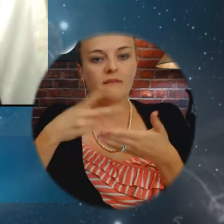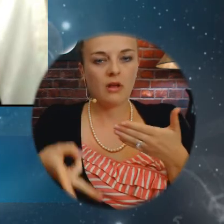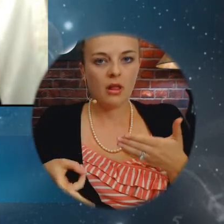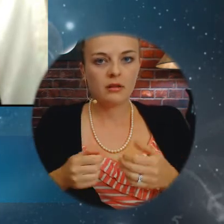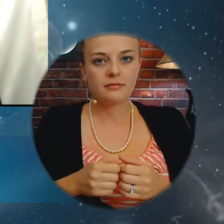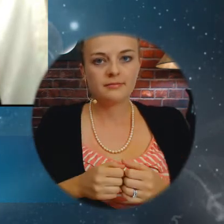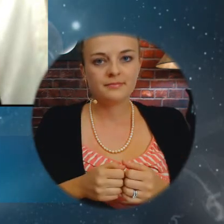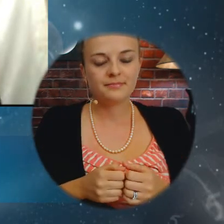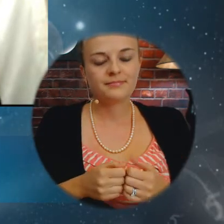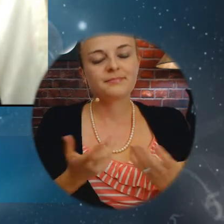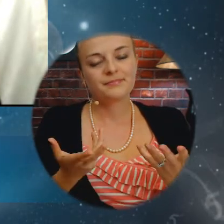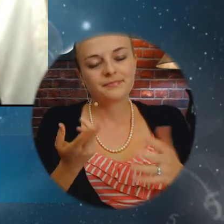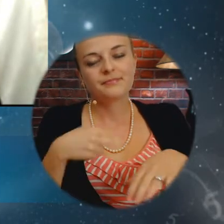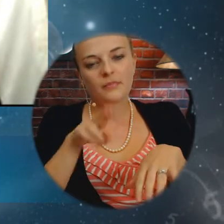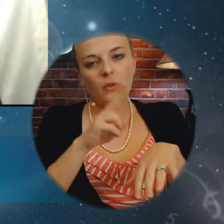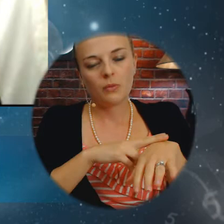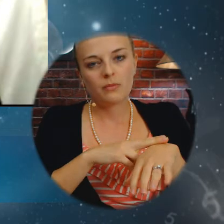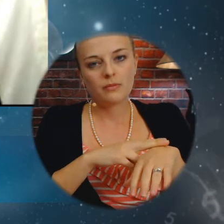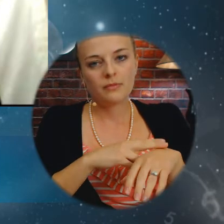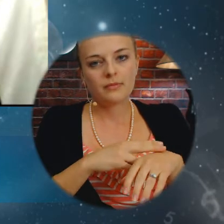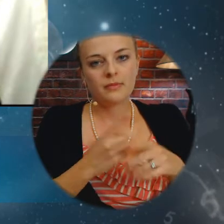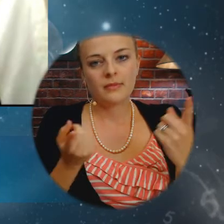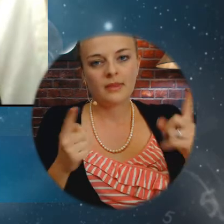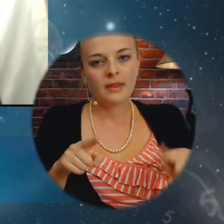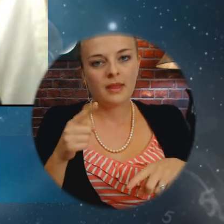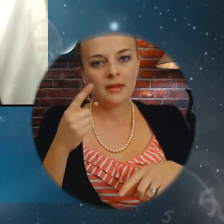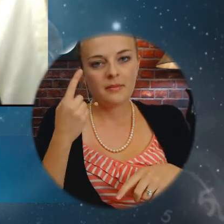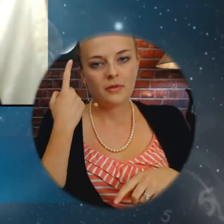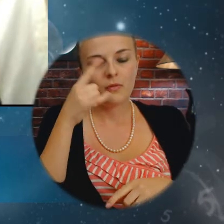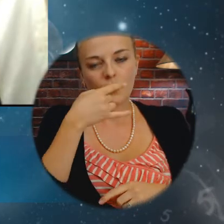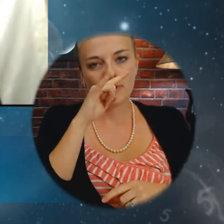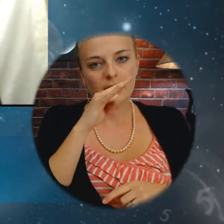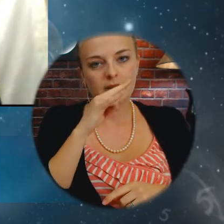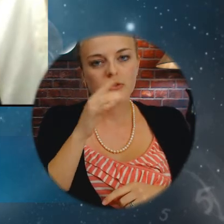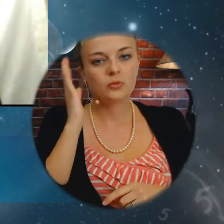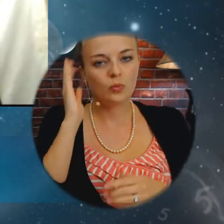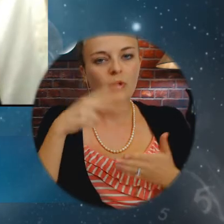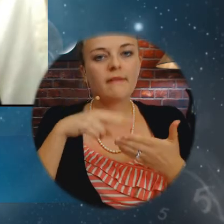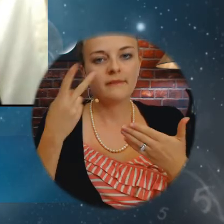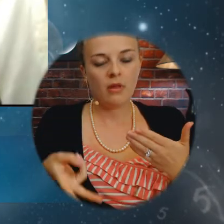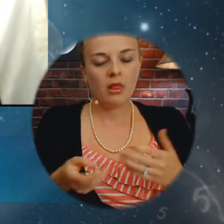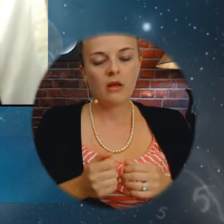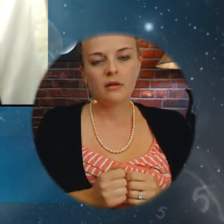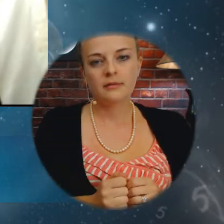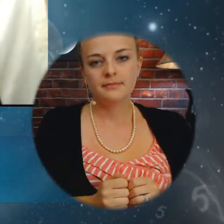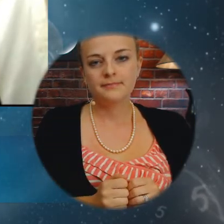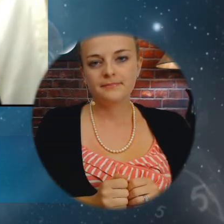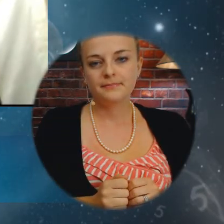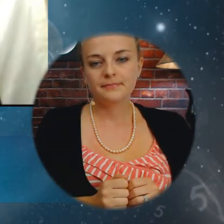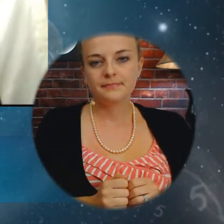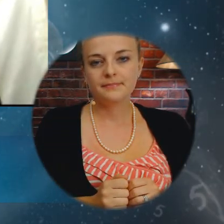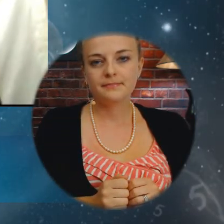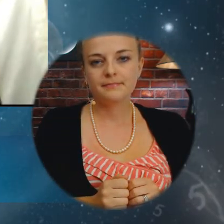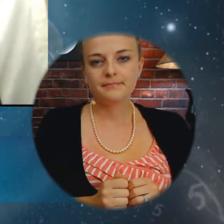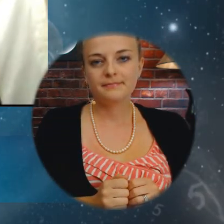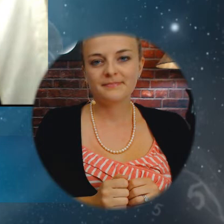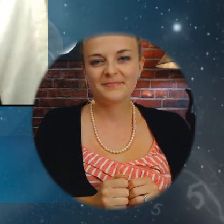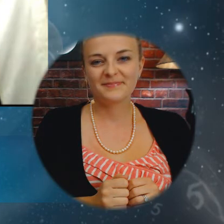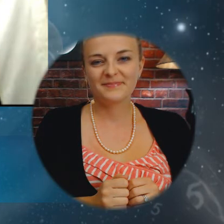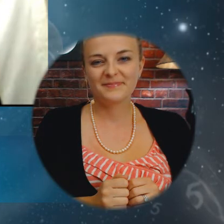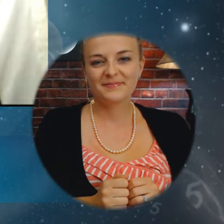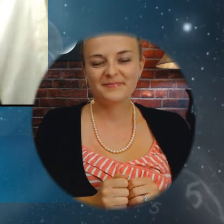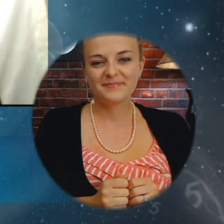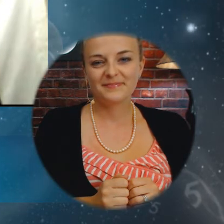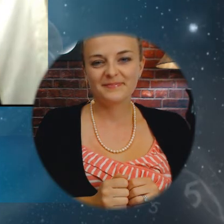that's just the nature of kids. You know, they're going to have a hearing aid on them and they're automatically going to want to pull them off. So it's just something that